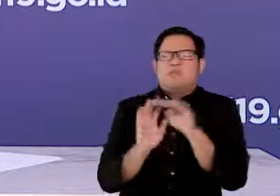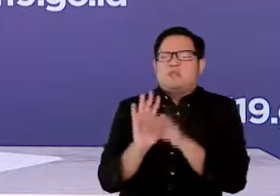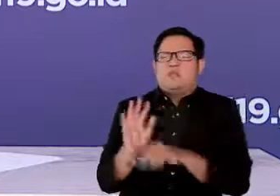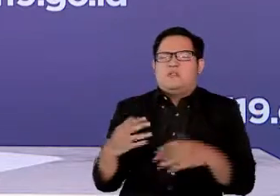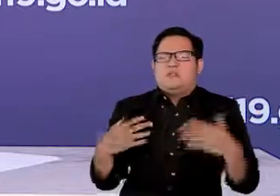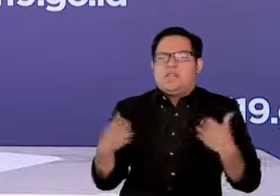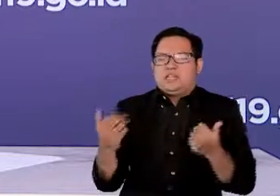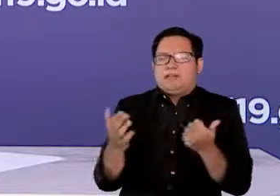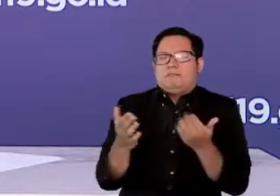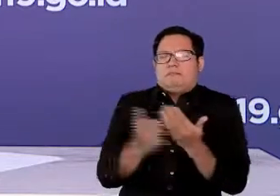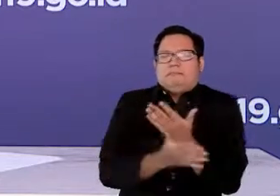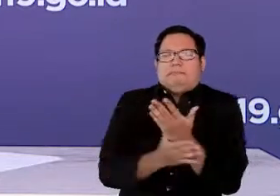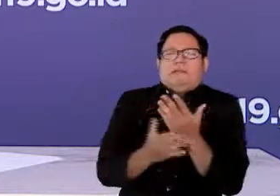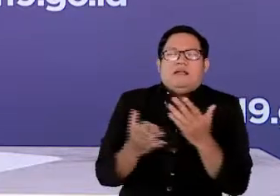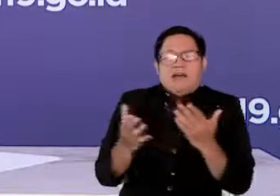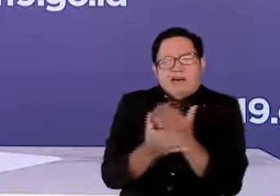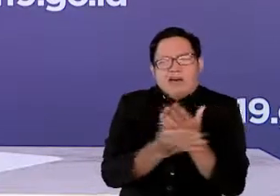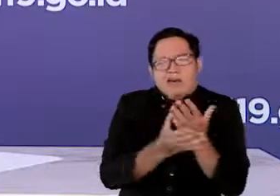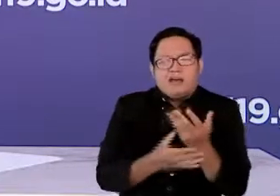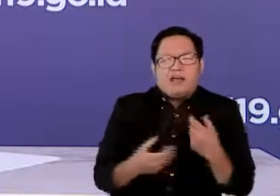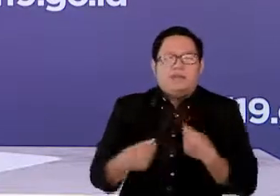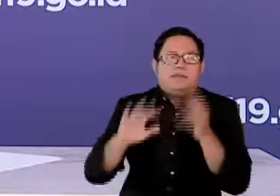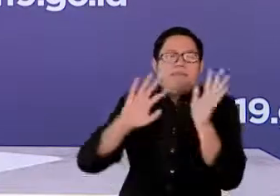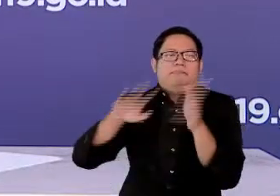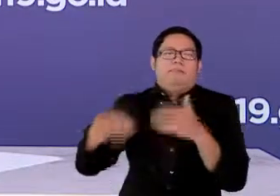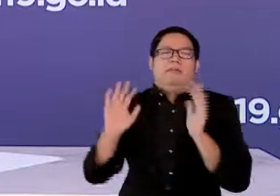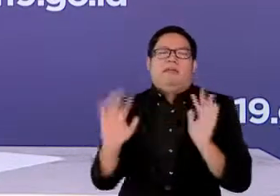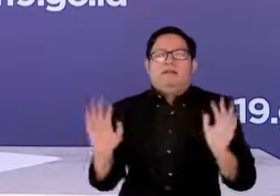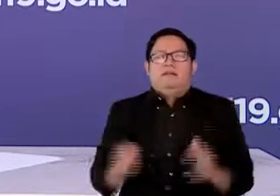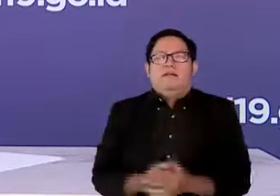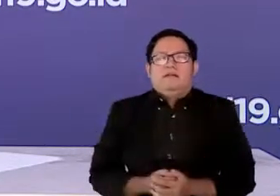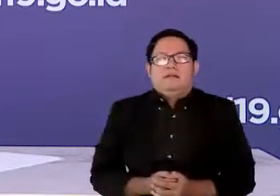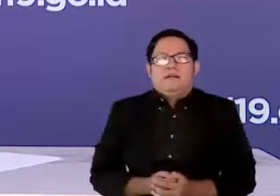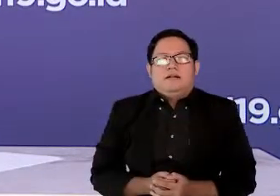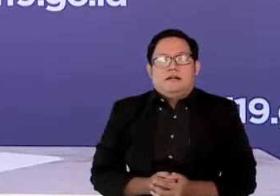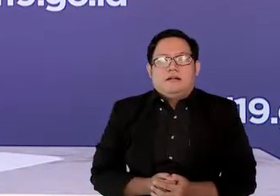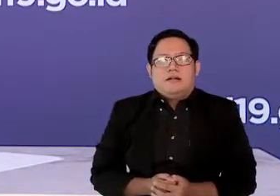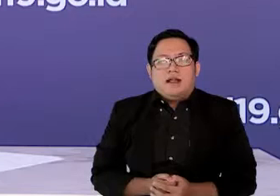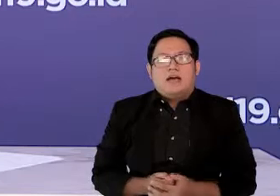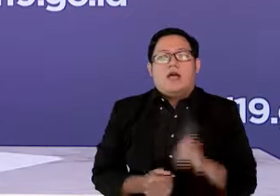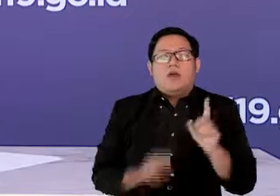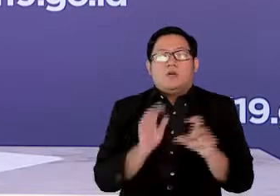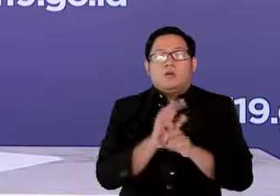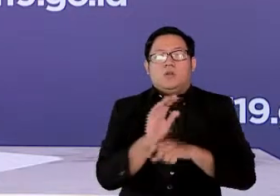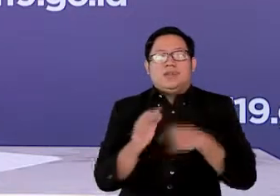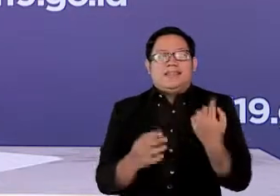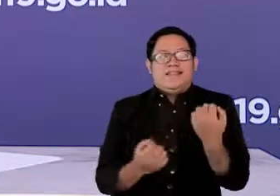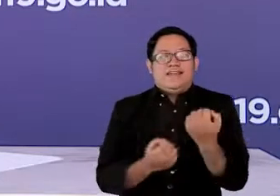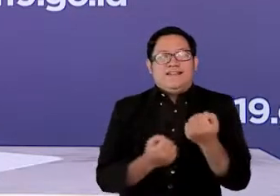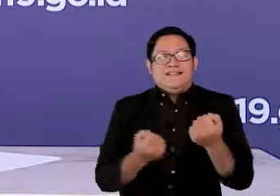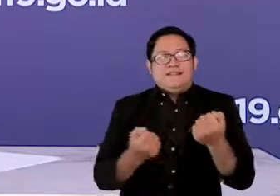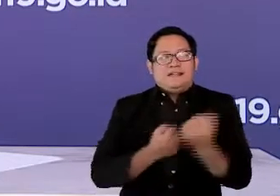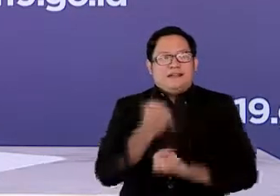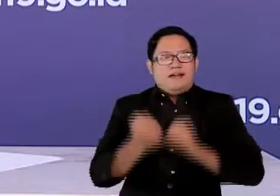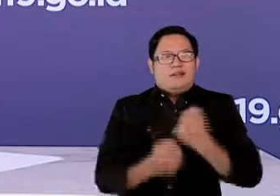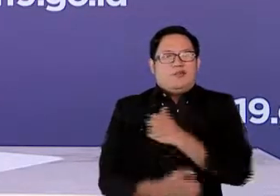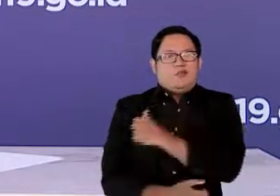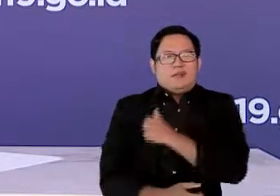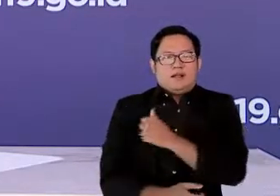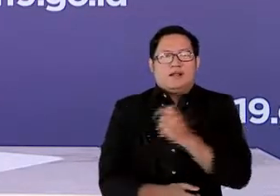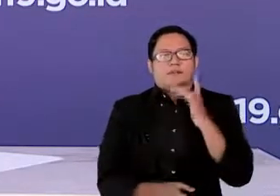strict health protocols. If we are able to limit the social activities, the impact of